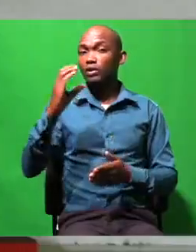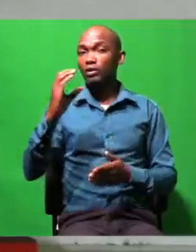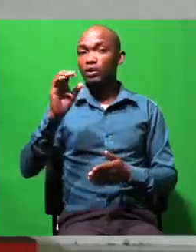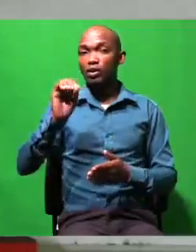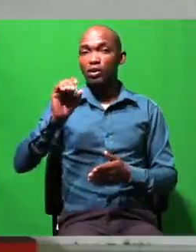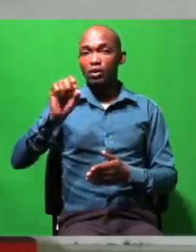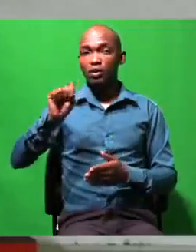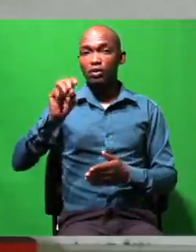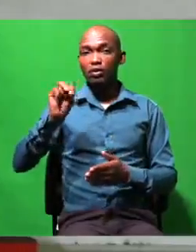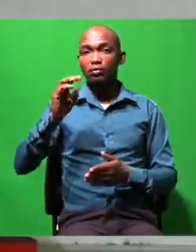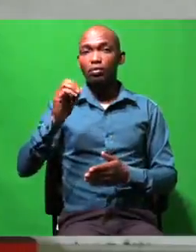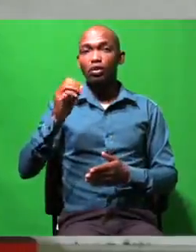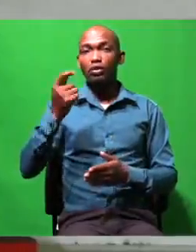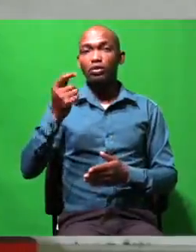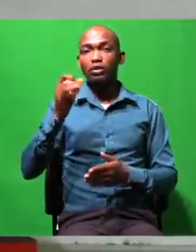cosmetics.